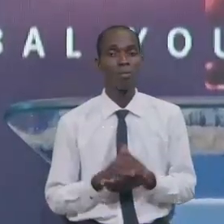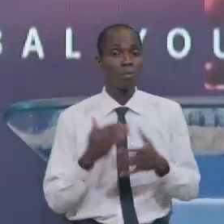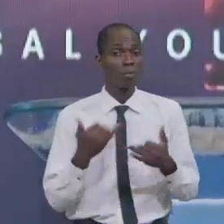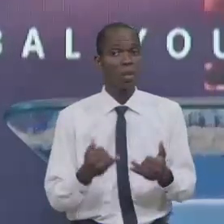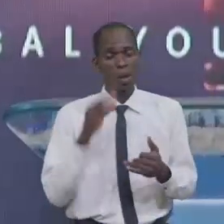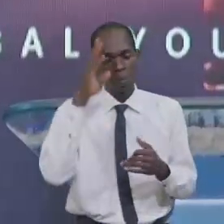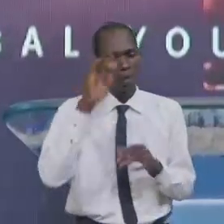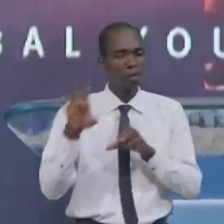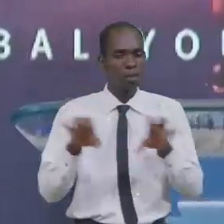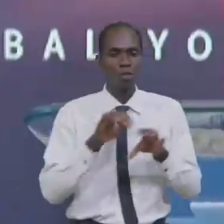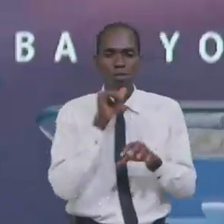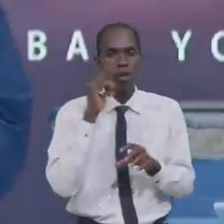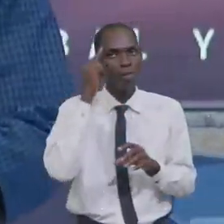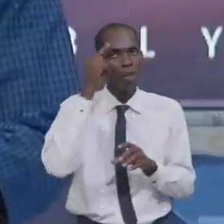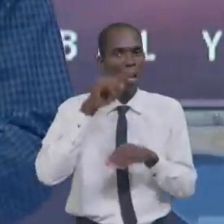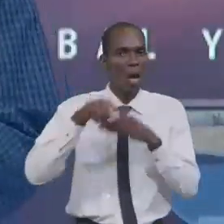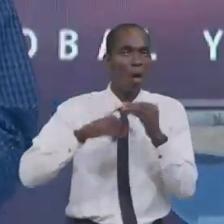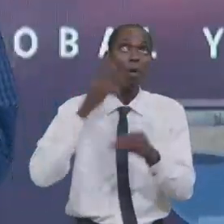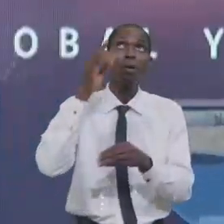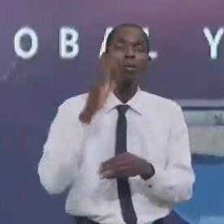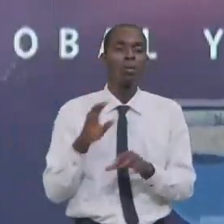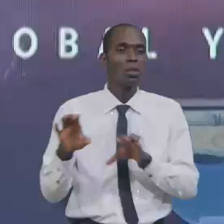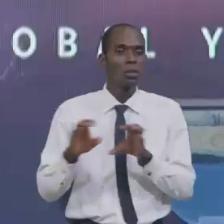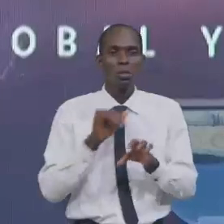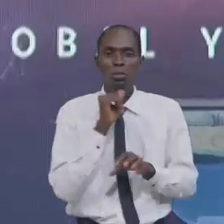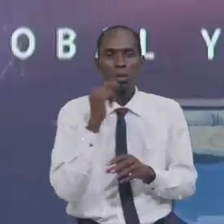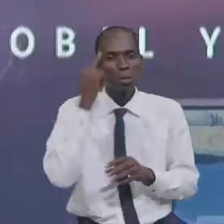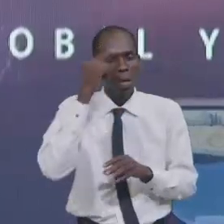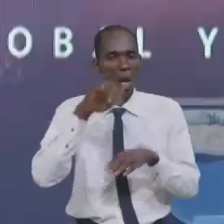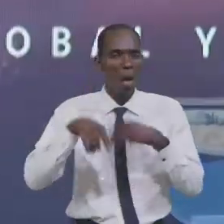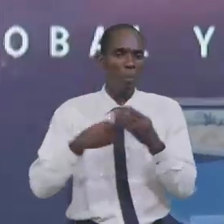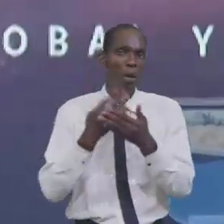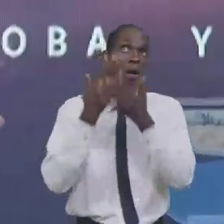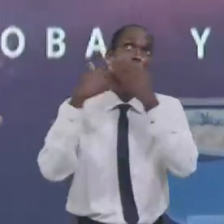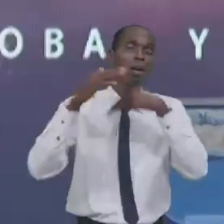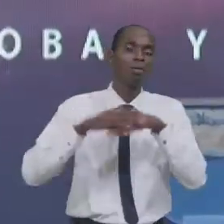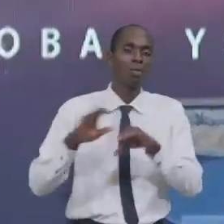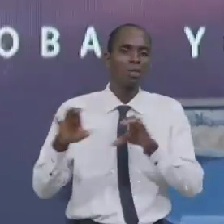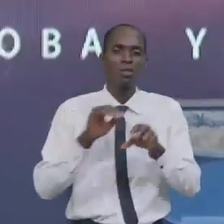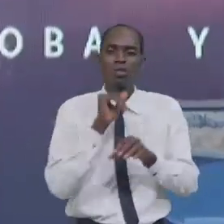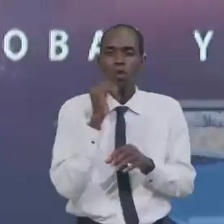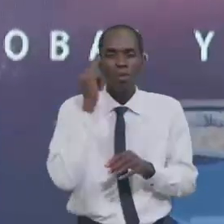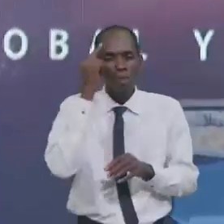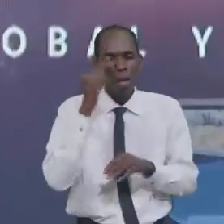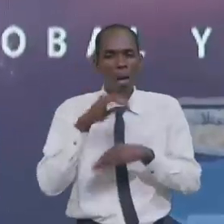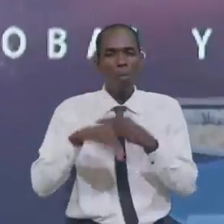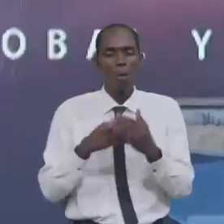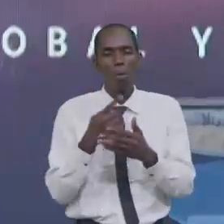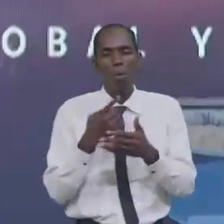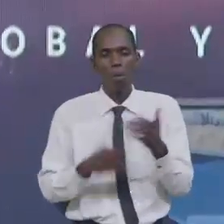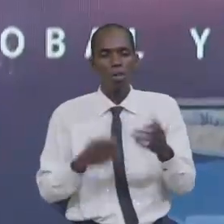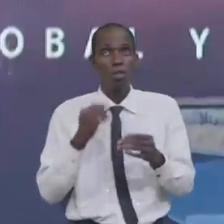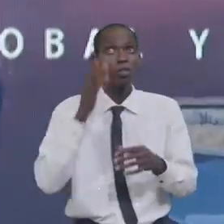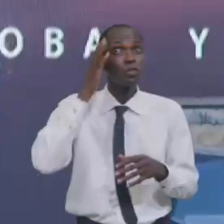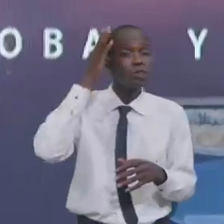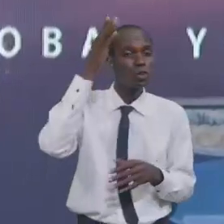about God. He didn't think about heaven. He didn't think about what the future destiny will